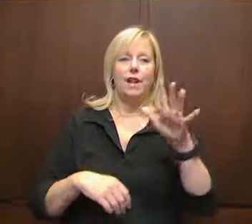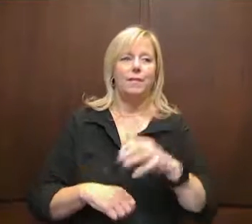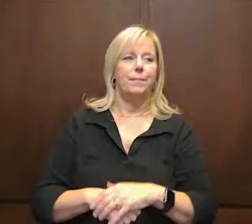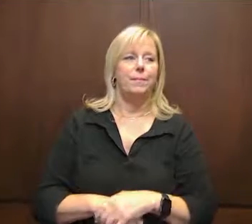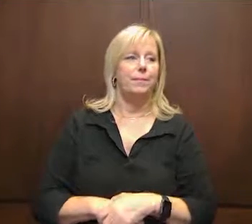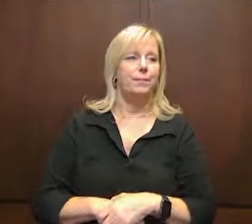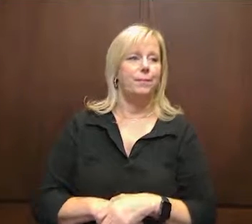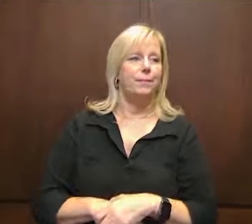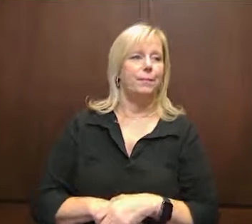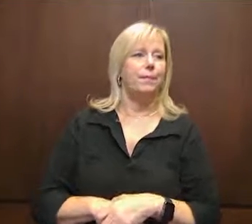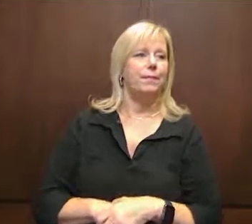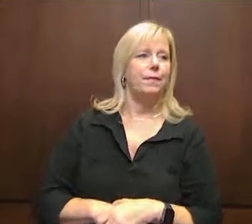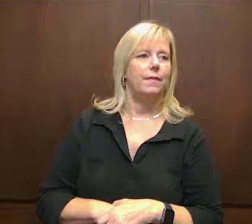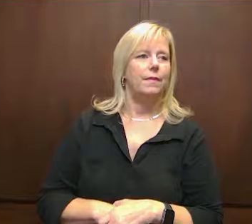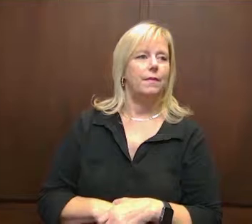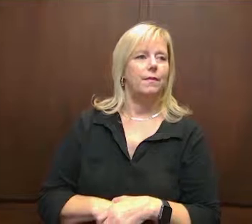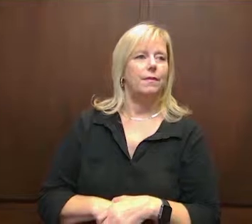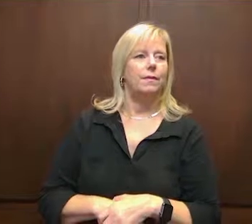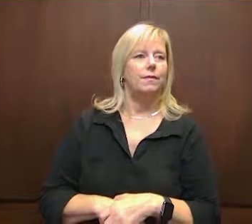435.